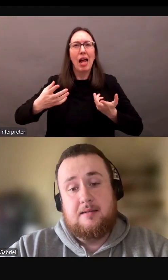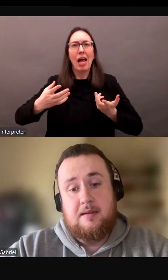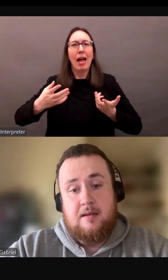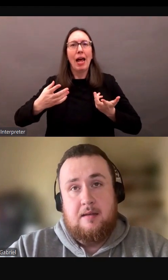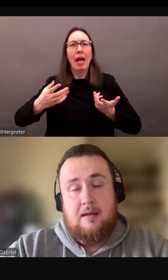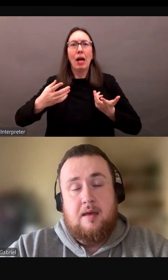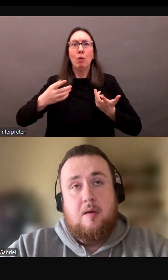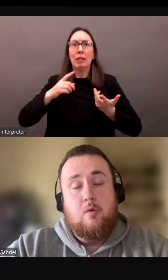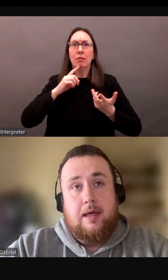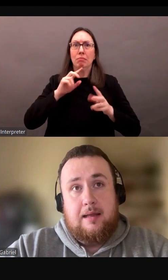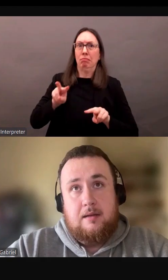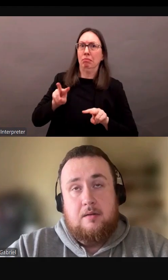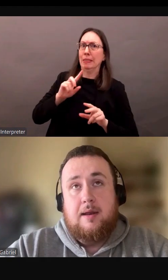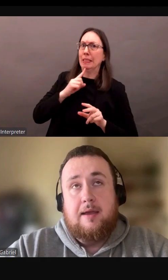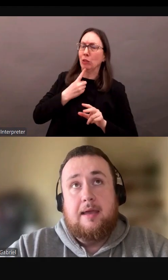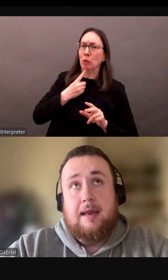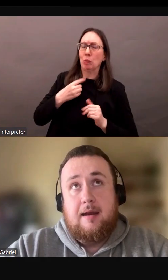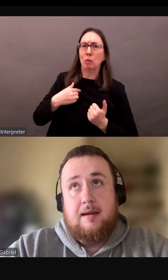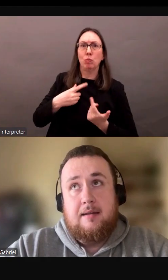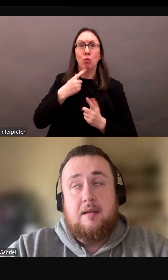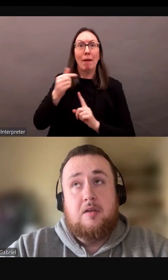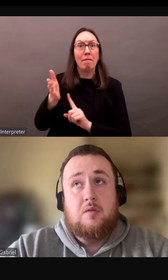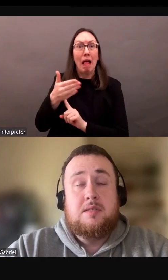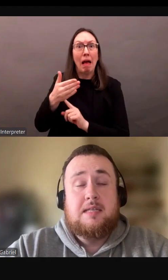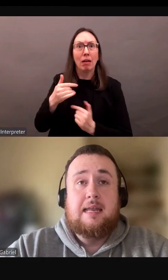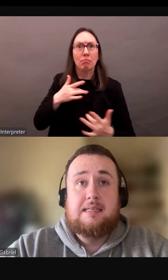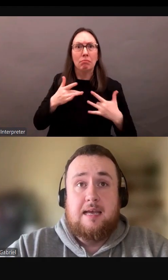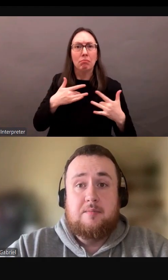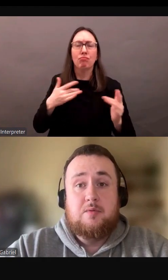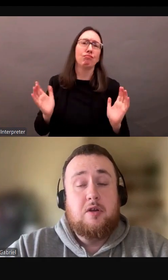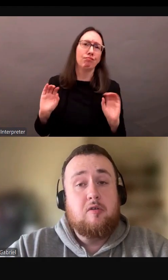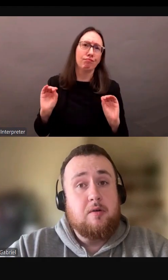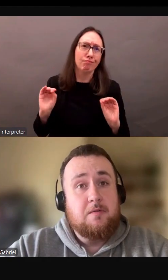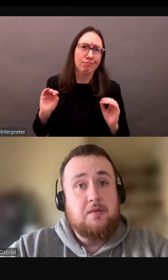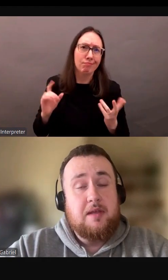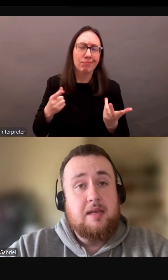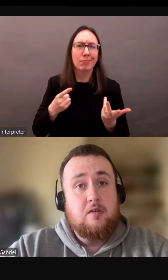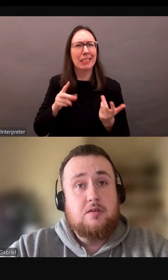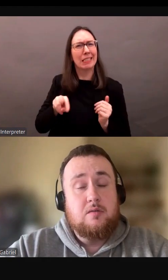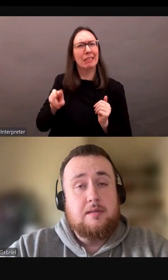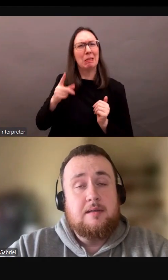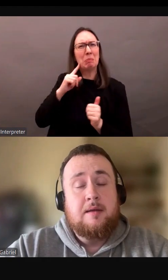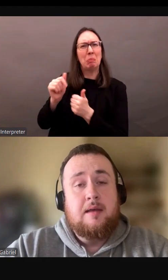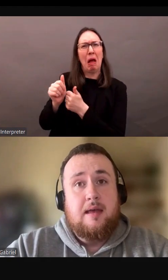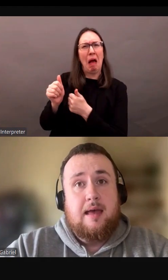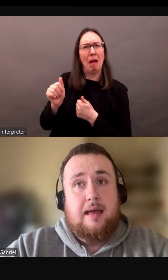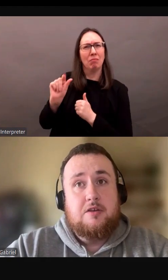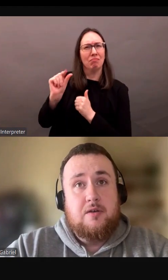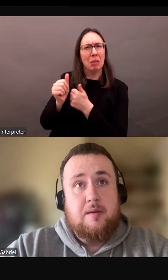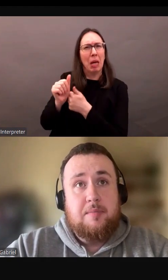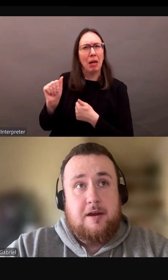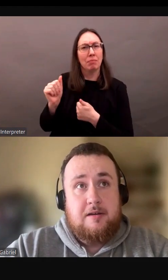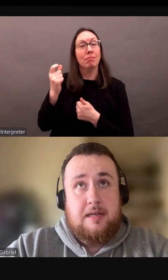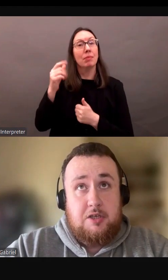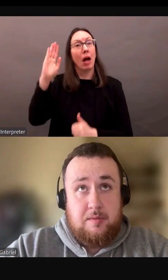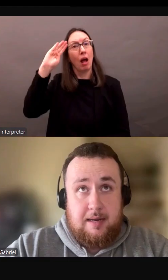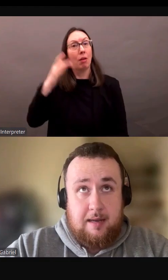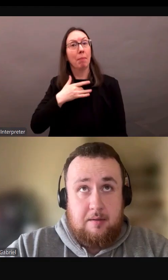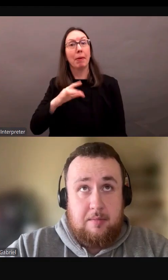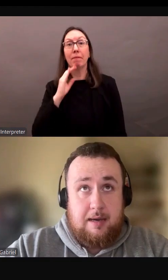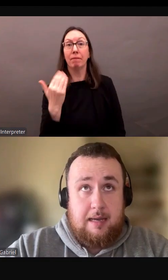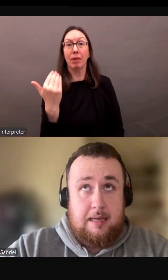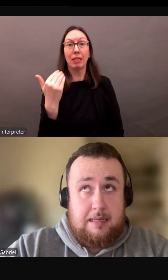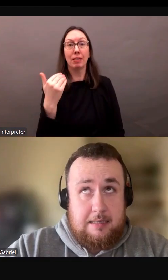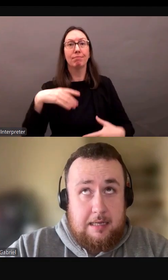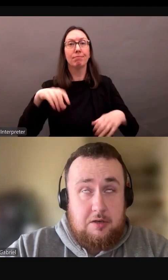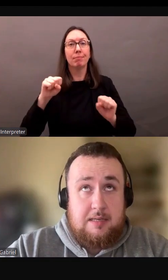behind. Well, in Ireland, you do state exams when you're about 15 years old. And during a parent-teacher meeting,